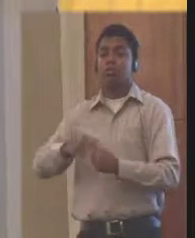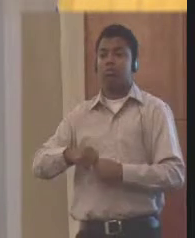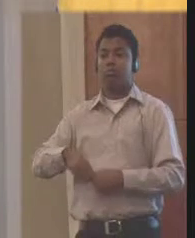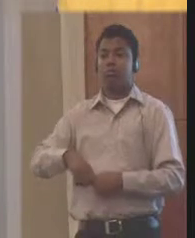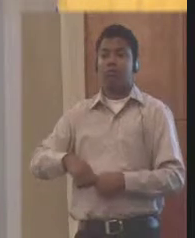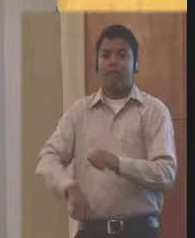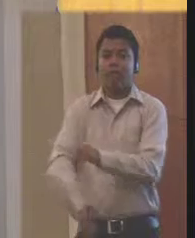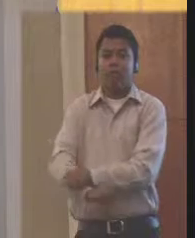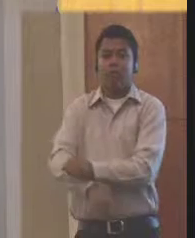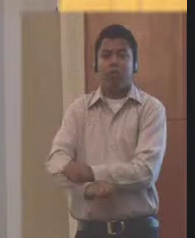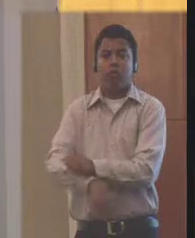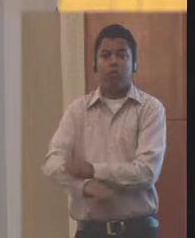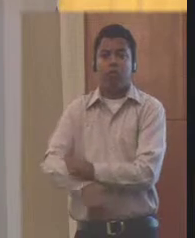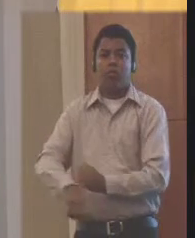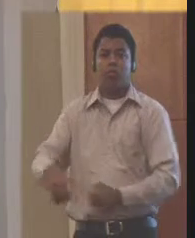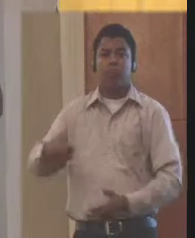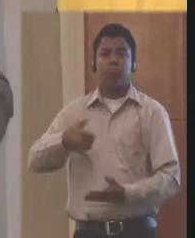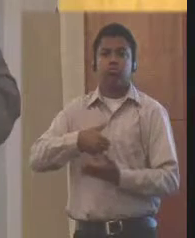Yes, it's my country, France.